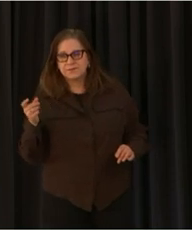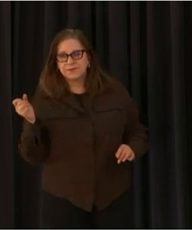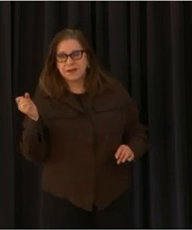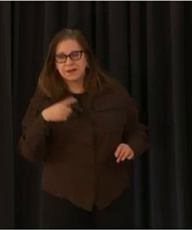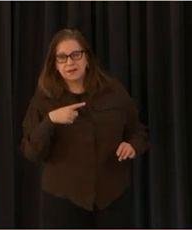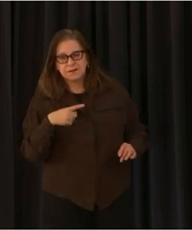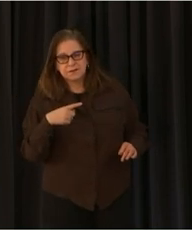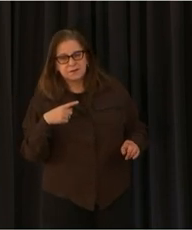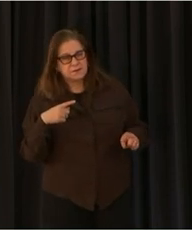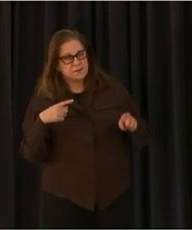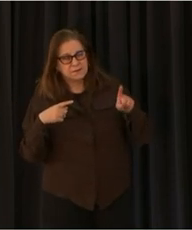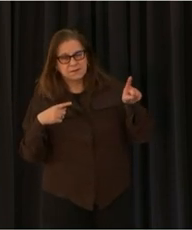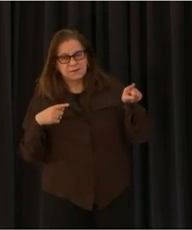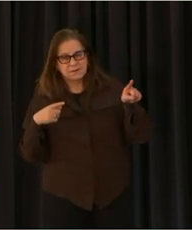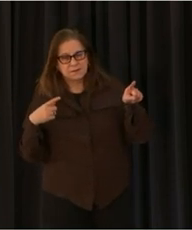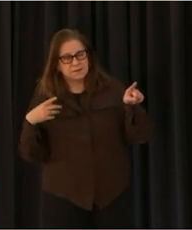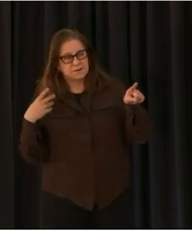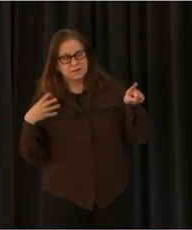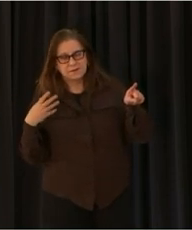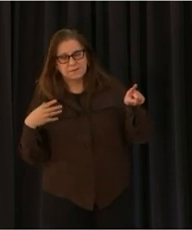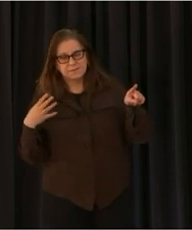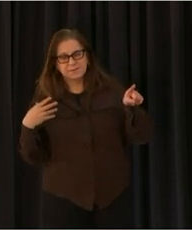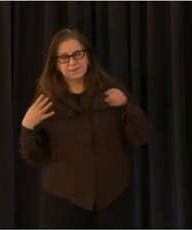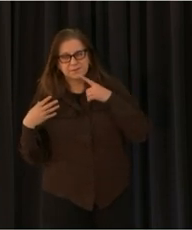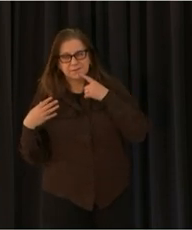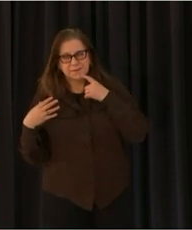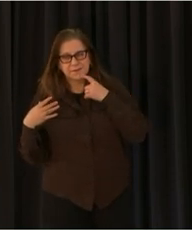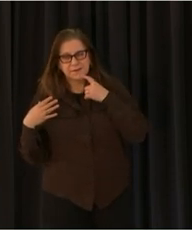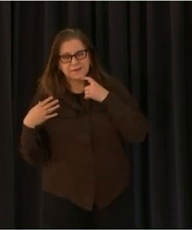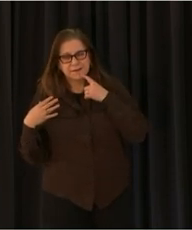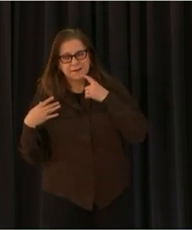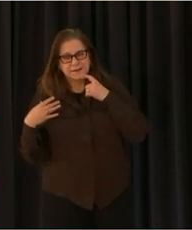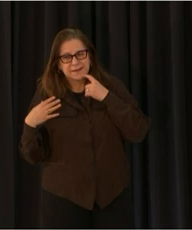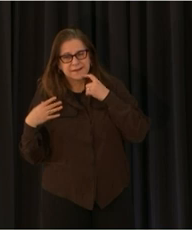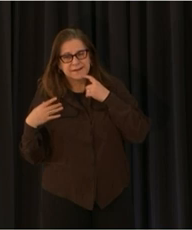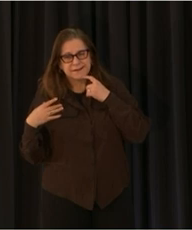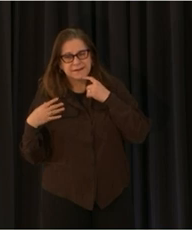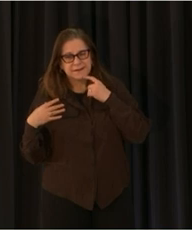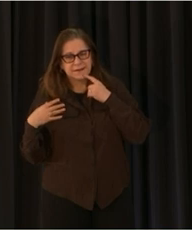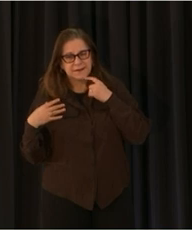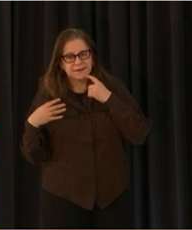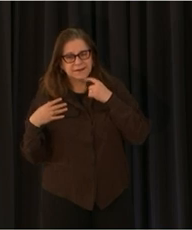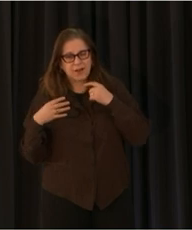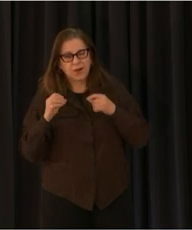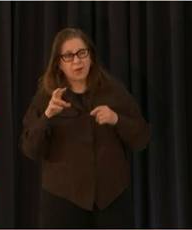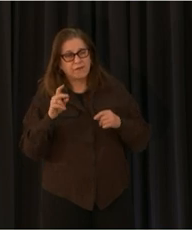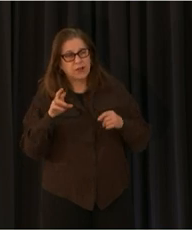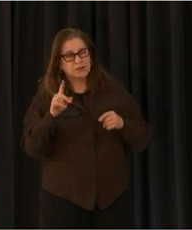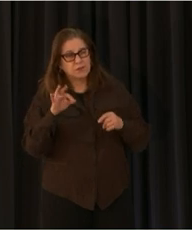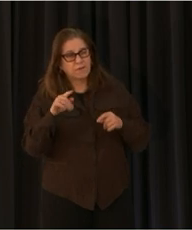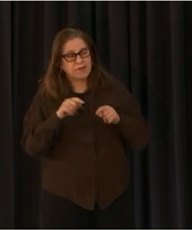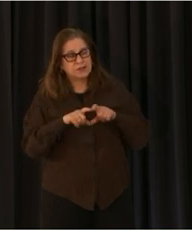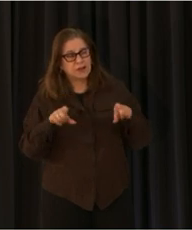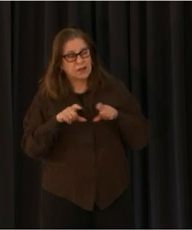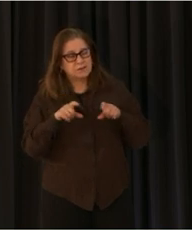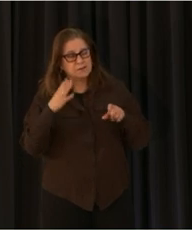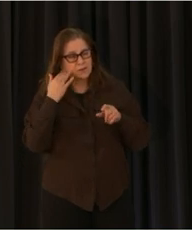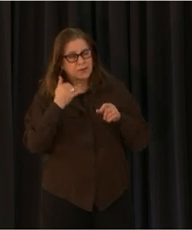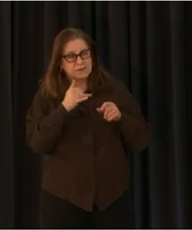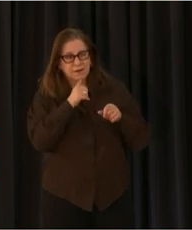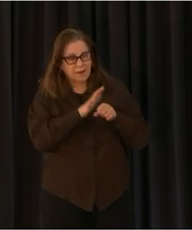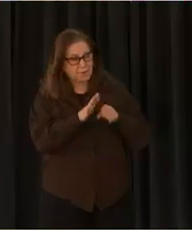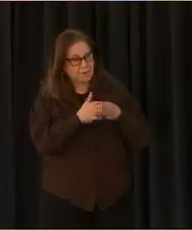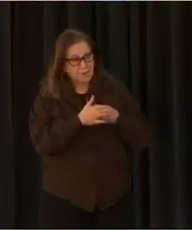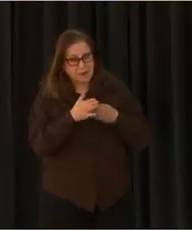Is there any offer of covering people's fees if they had overdraft fees? No, it's not. No. Okay. Can I ask a question for Dr. Nesbitt